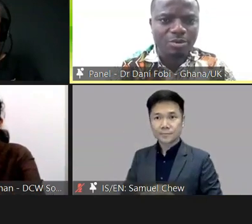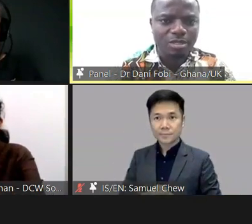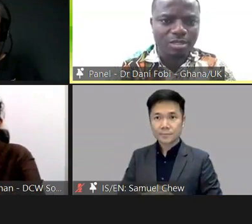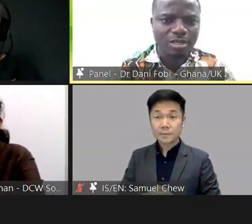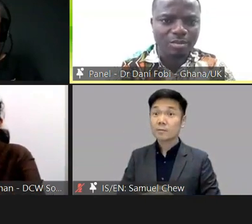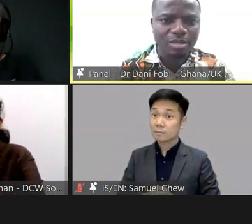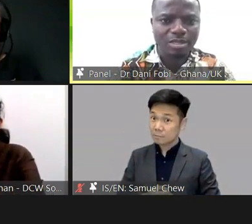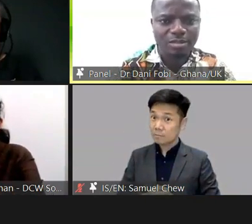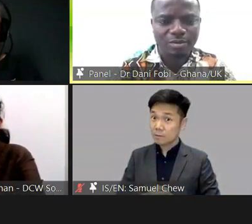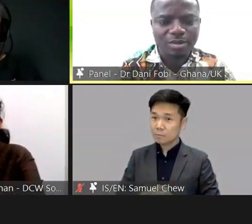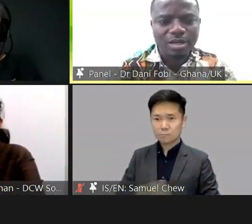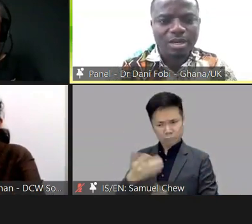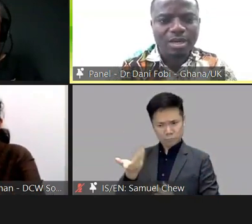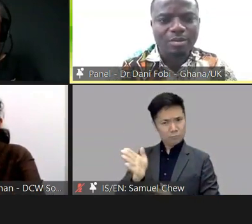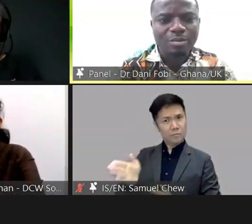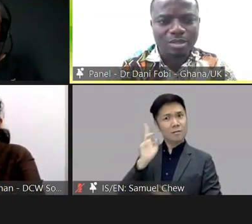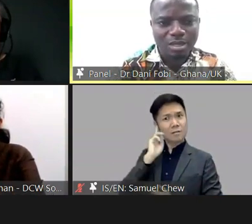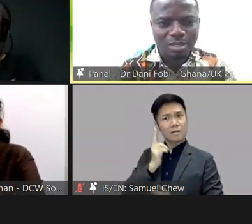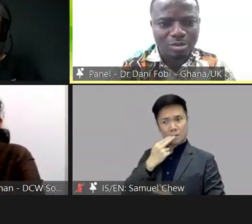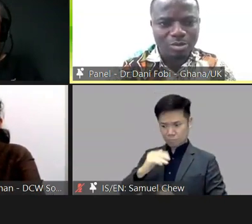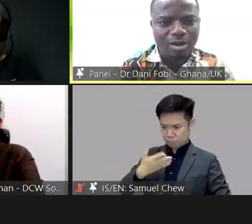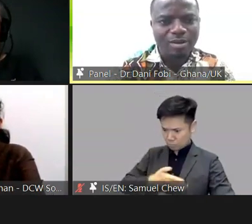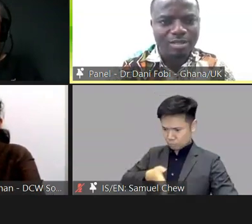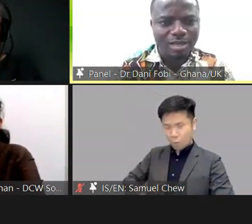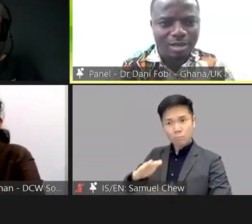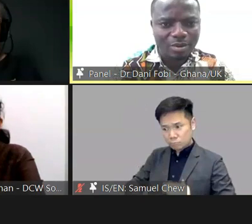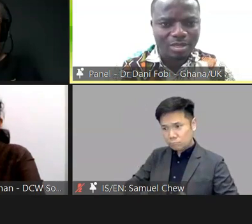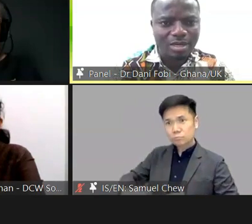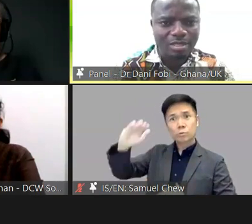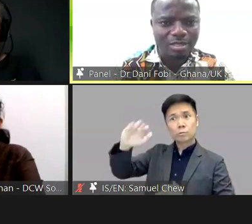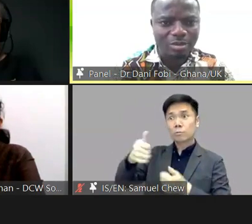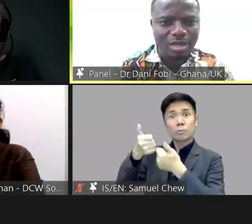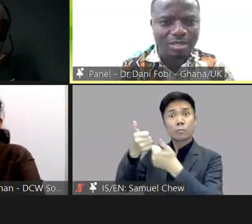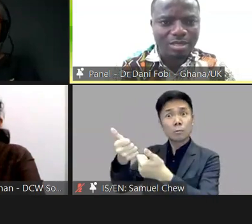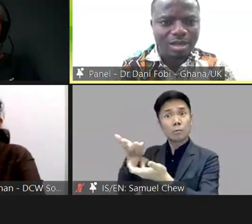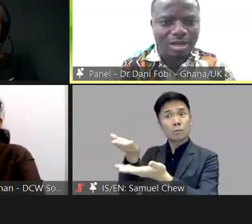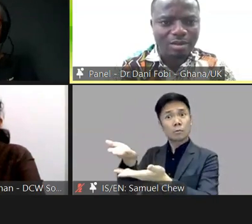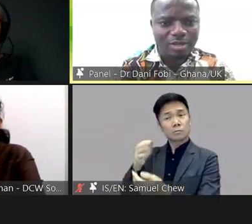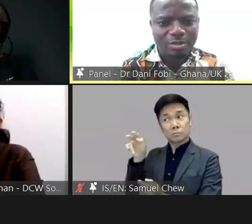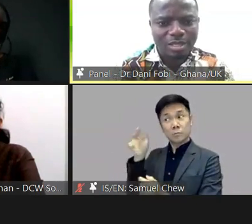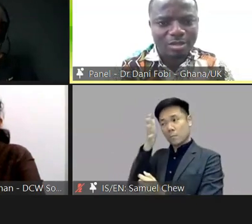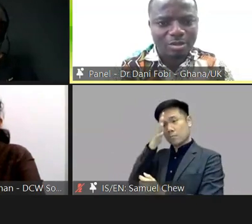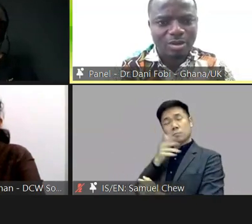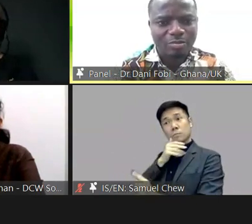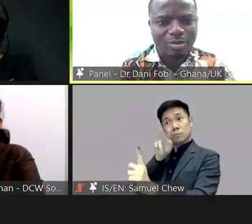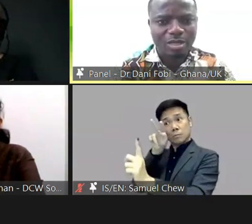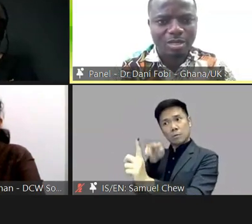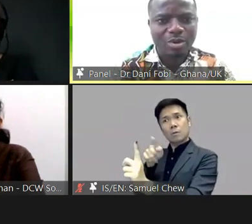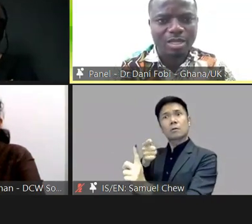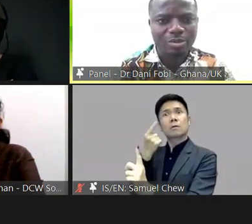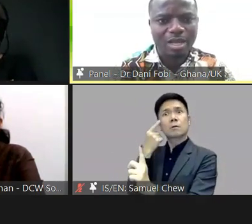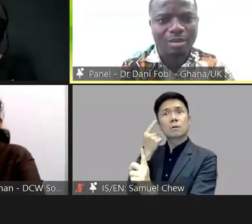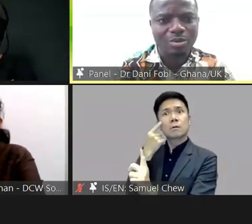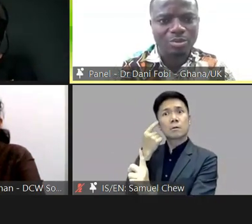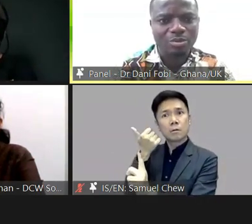the same transition and have been successful, and mostly those who have learned sign language, in addition to that, have, especially those who have